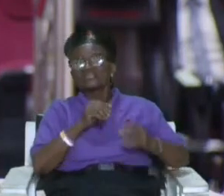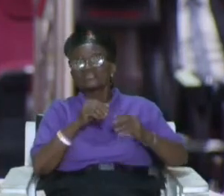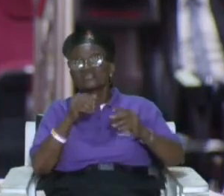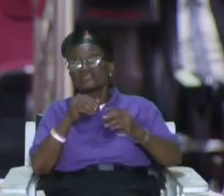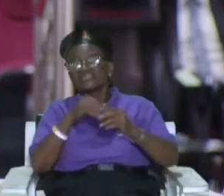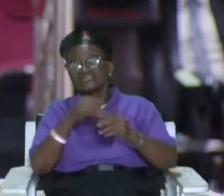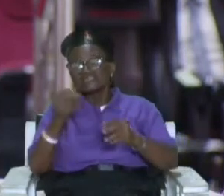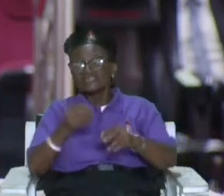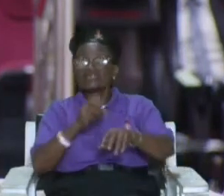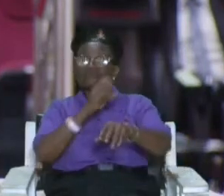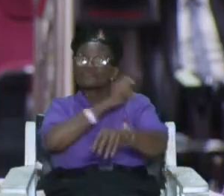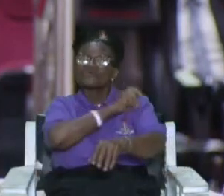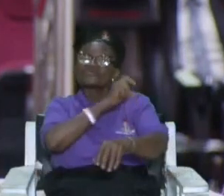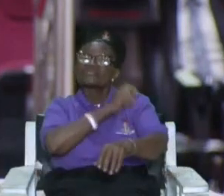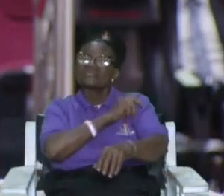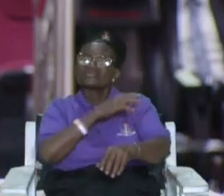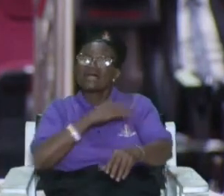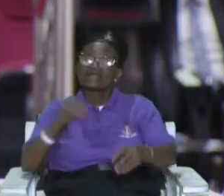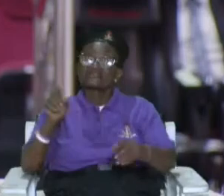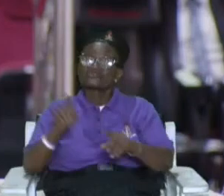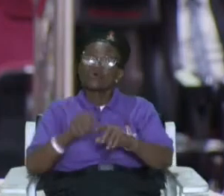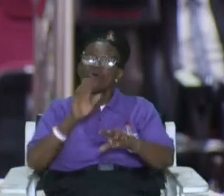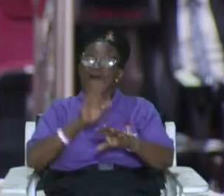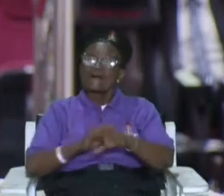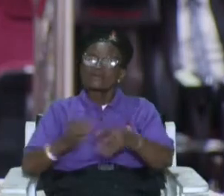etc., came to him for charms.